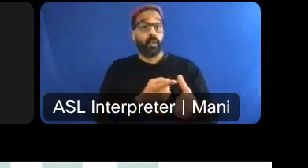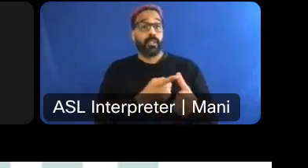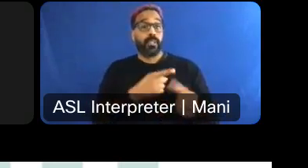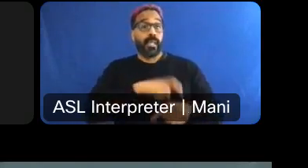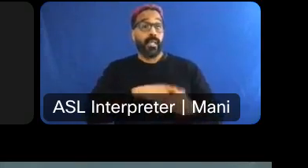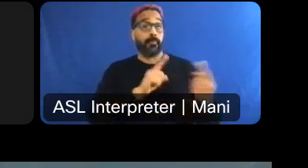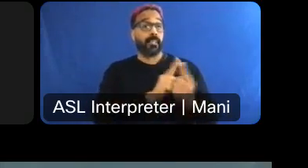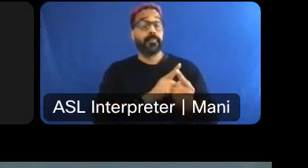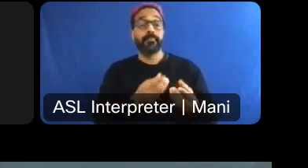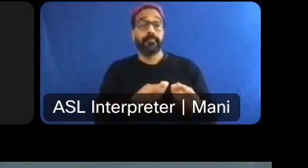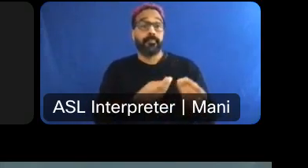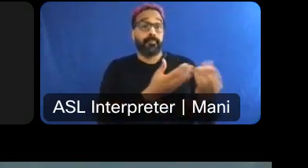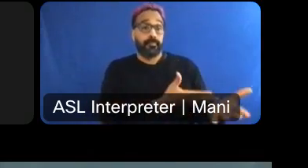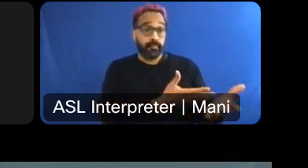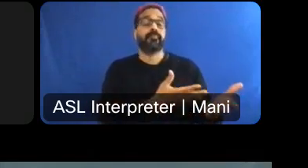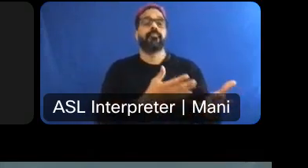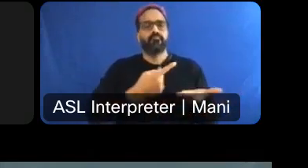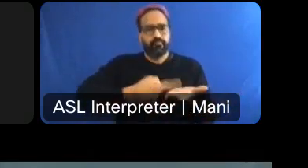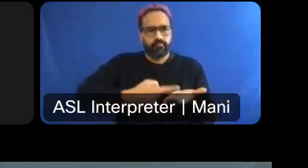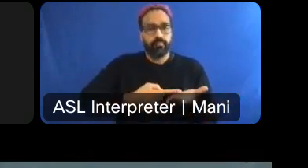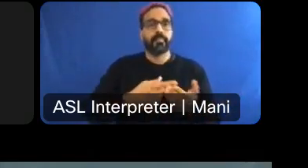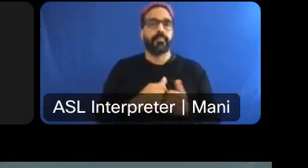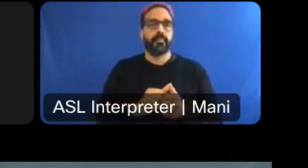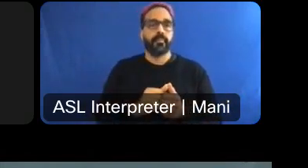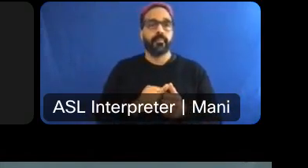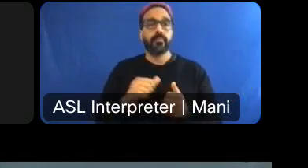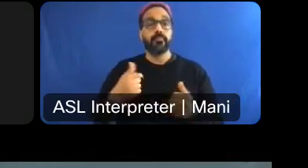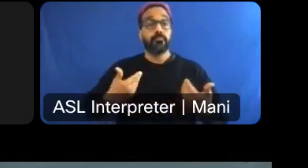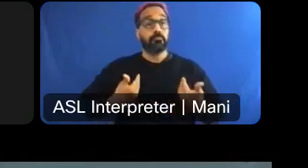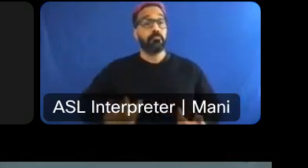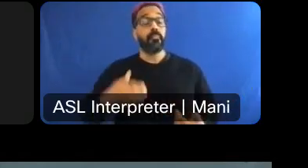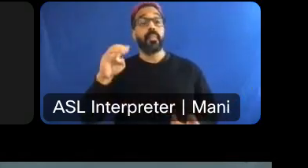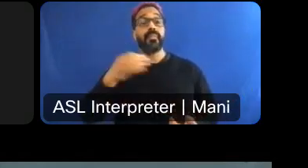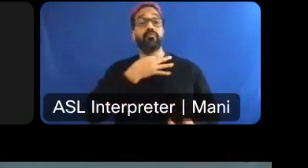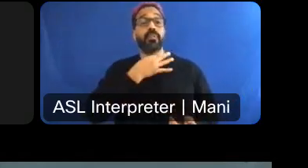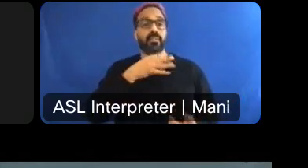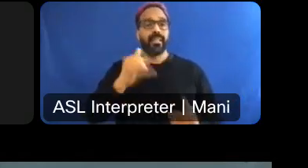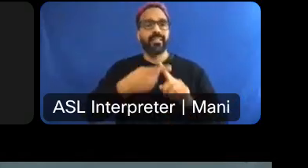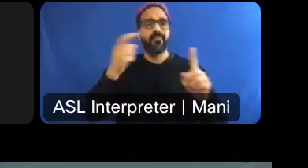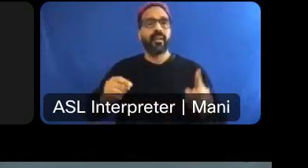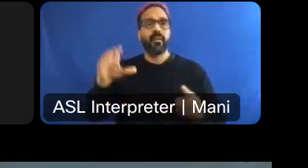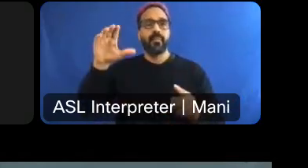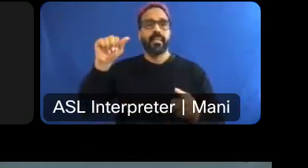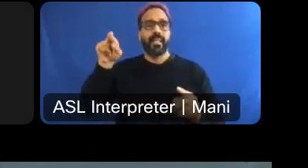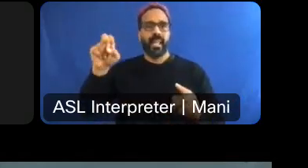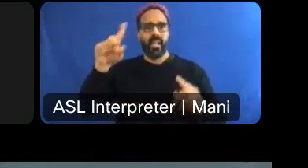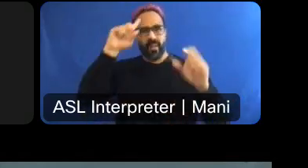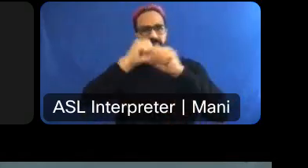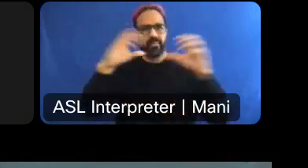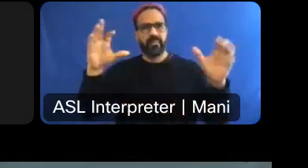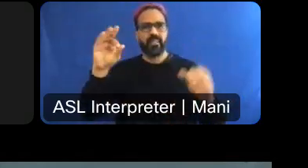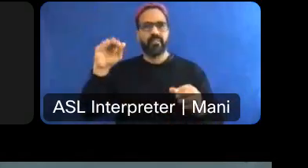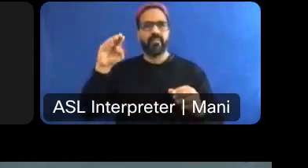engagement. And so for Be Curious, this comes from the CARE framework, where we can